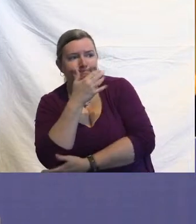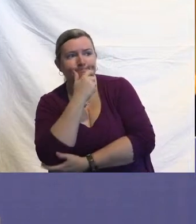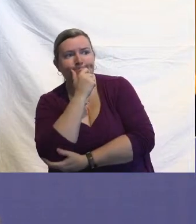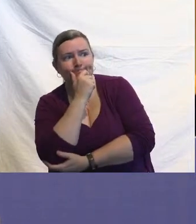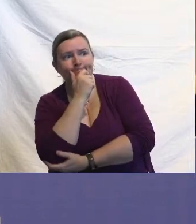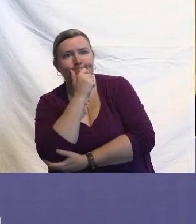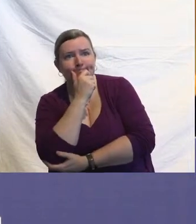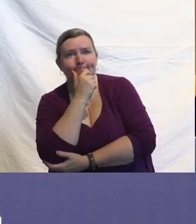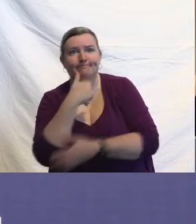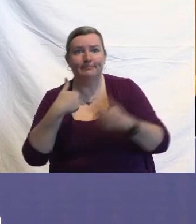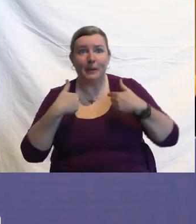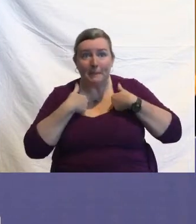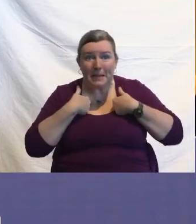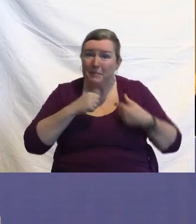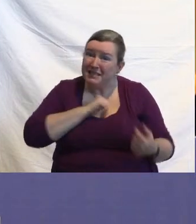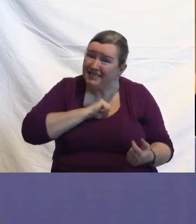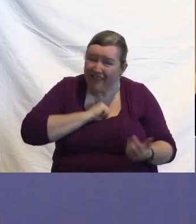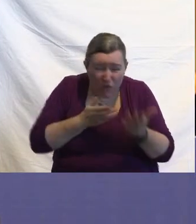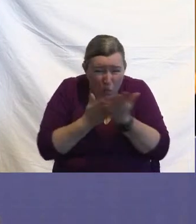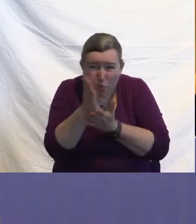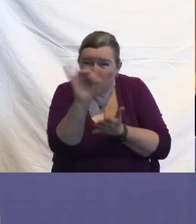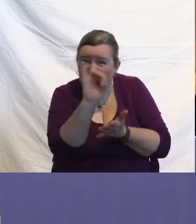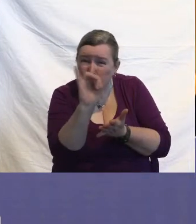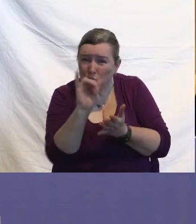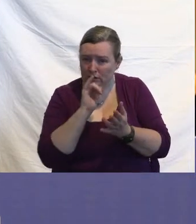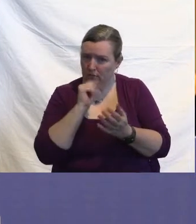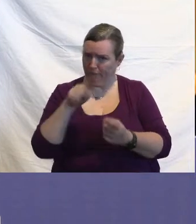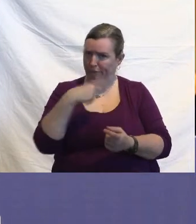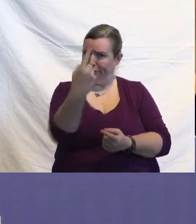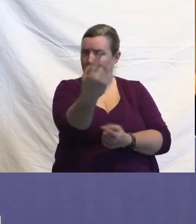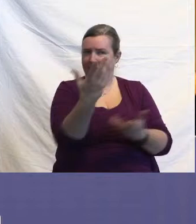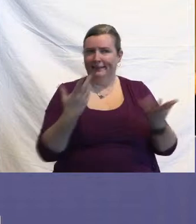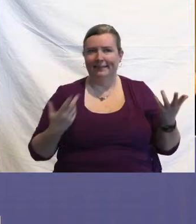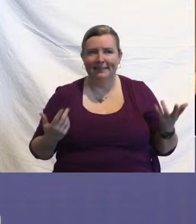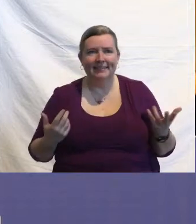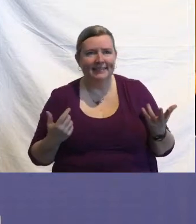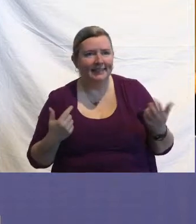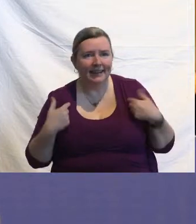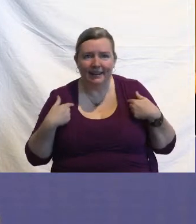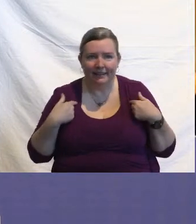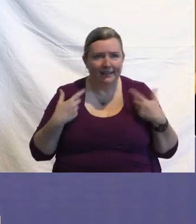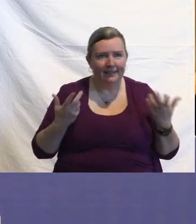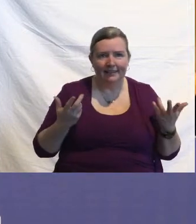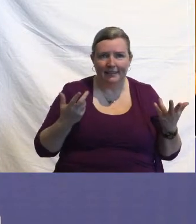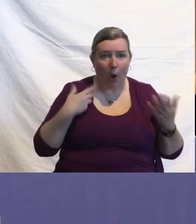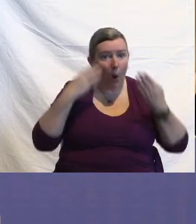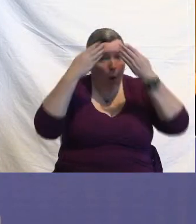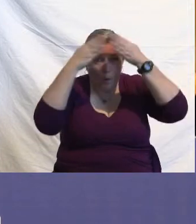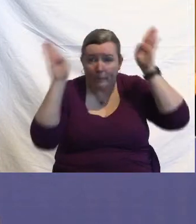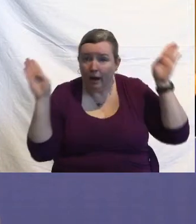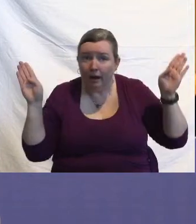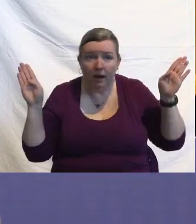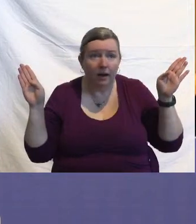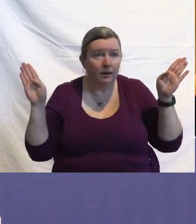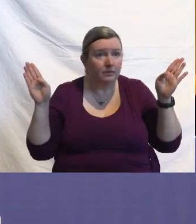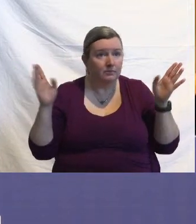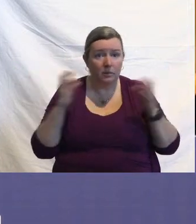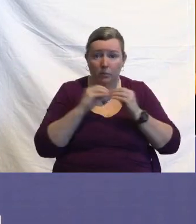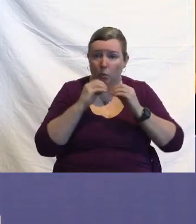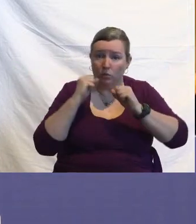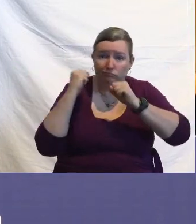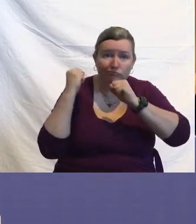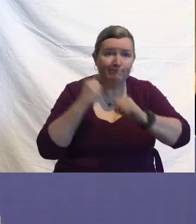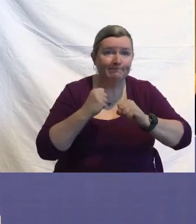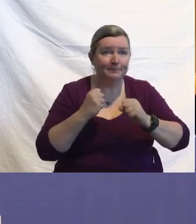the process by which those votes come in. But I'm open to anything we can do to strengthen democracy and make